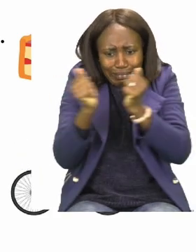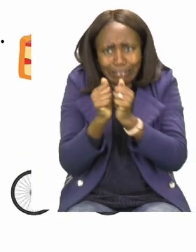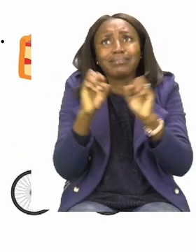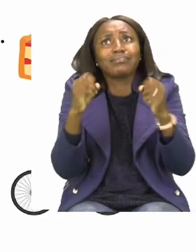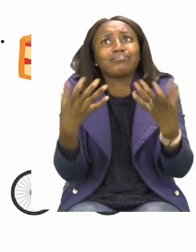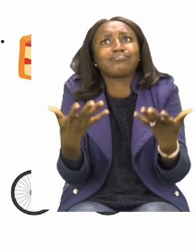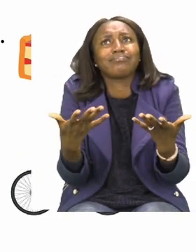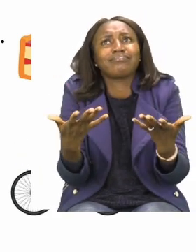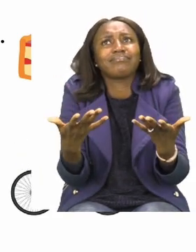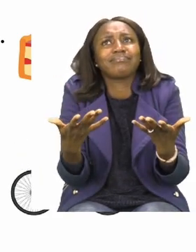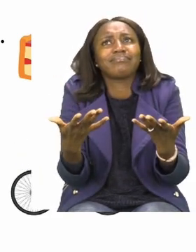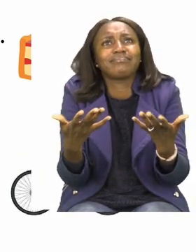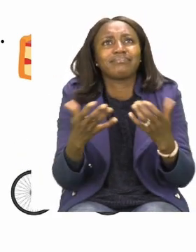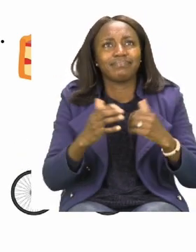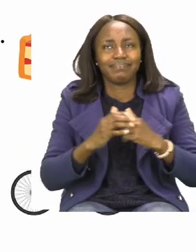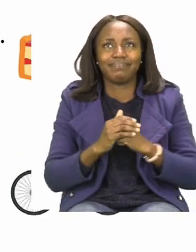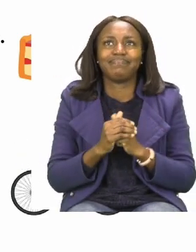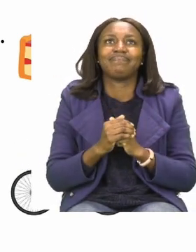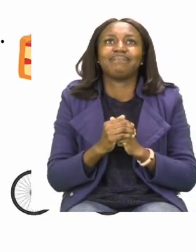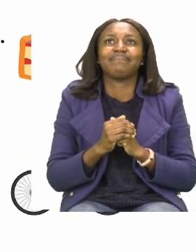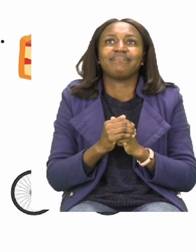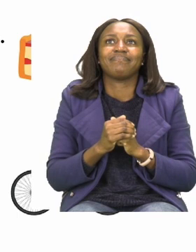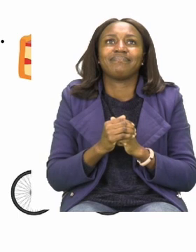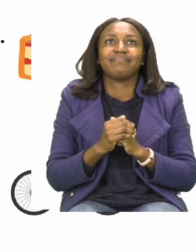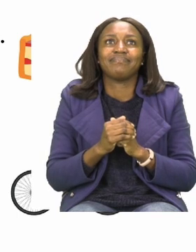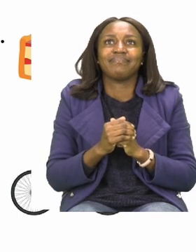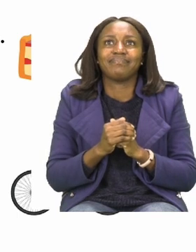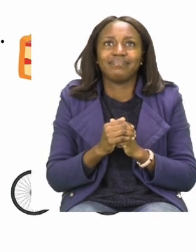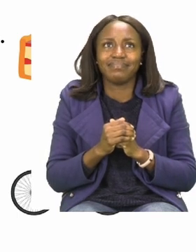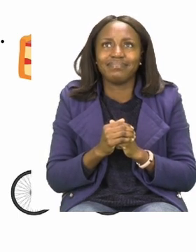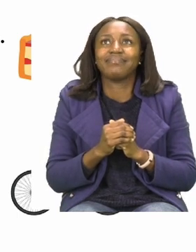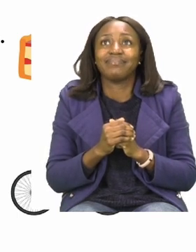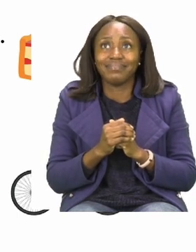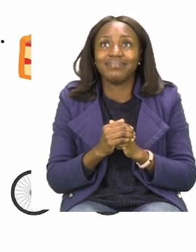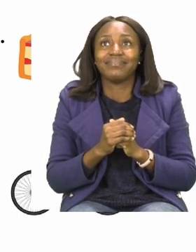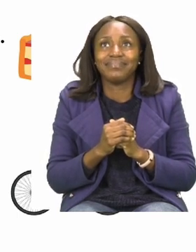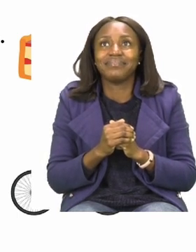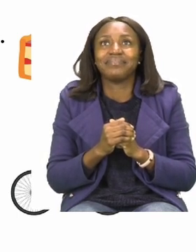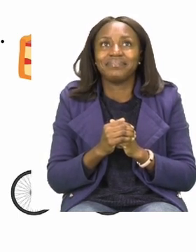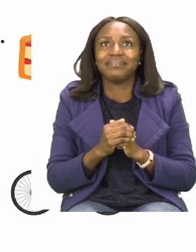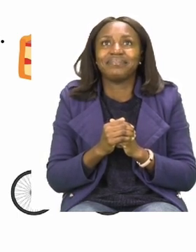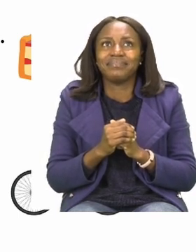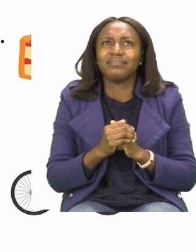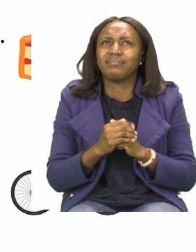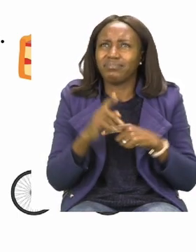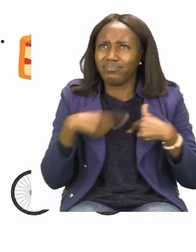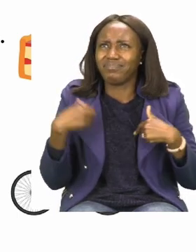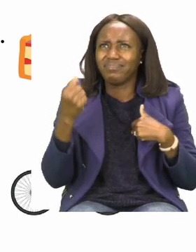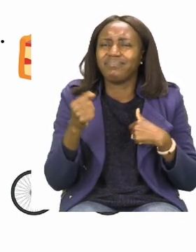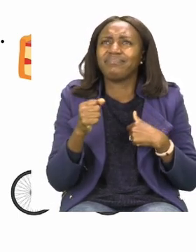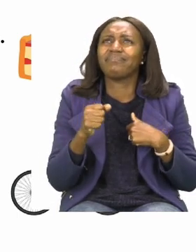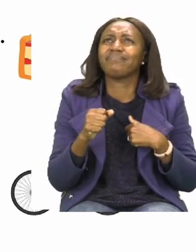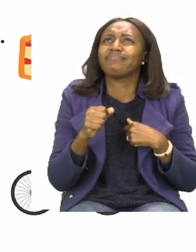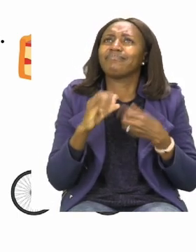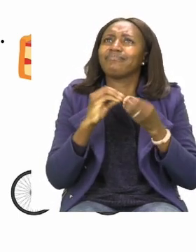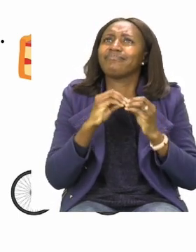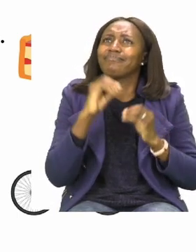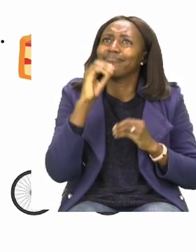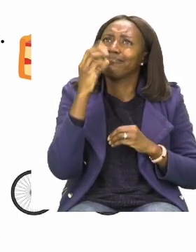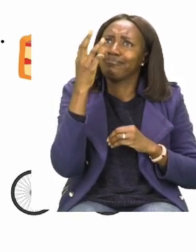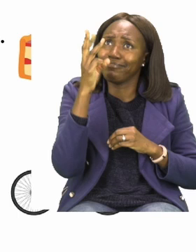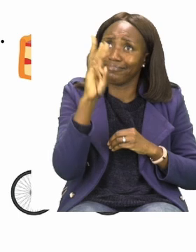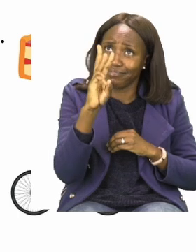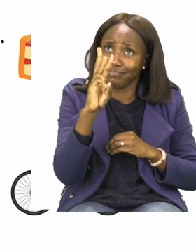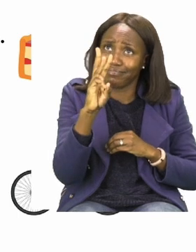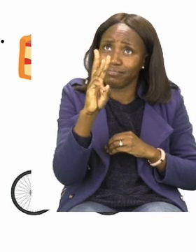all together? Now it seems like we've only been given one number, which is 6.